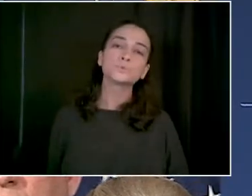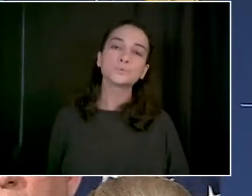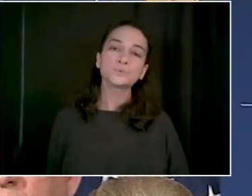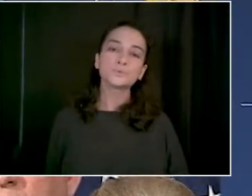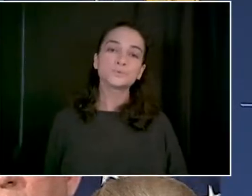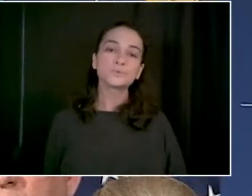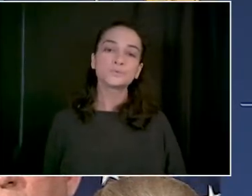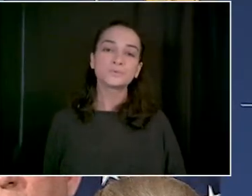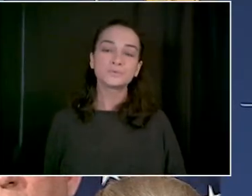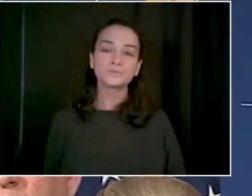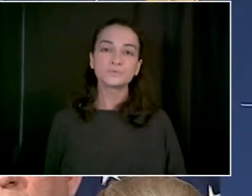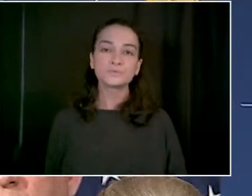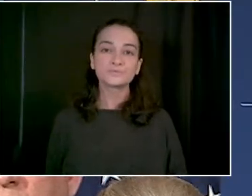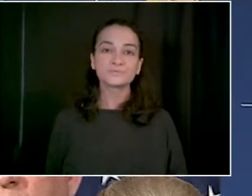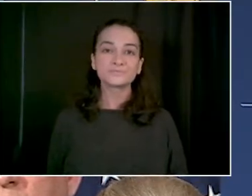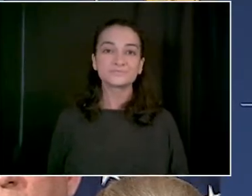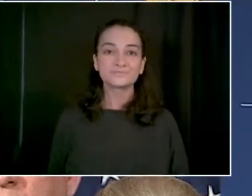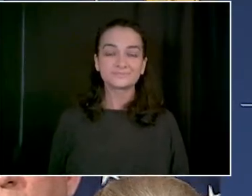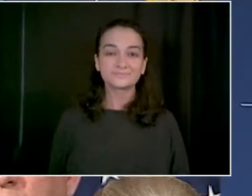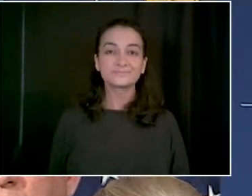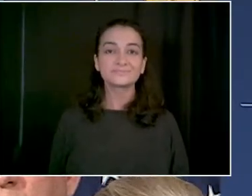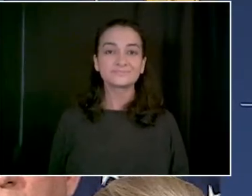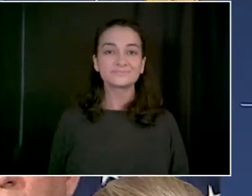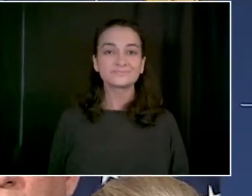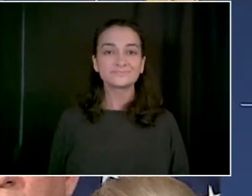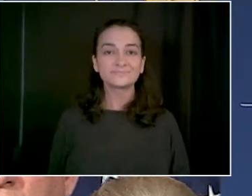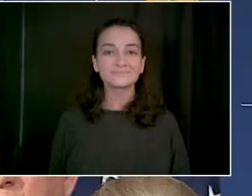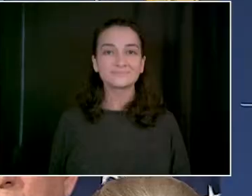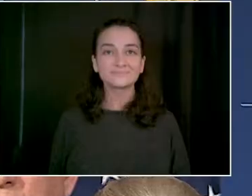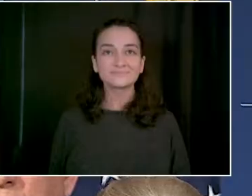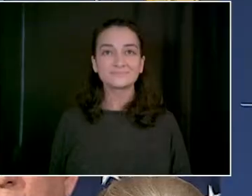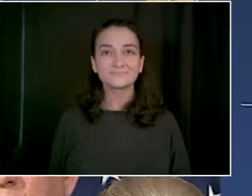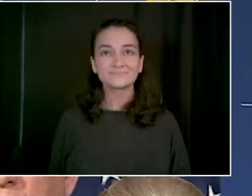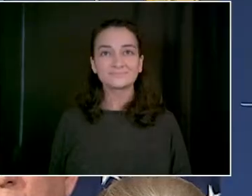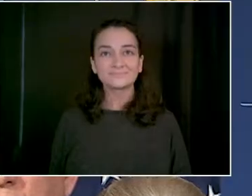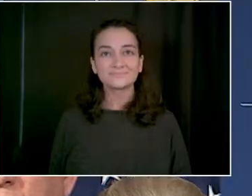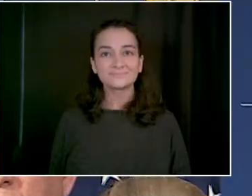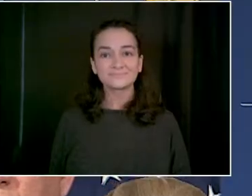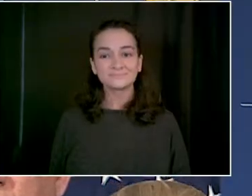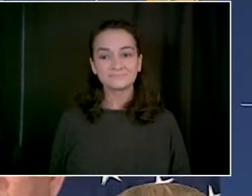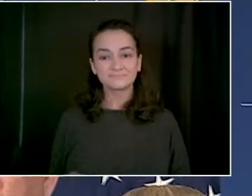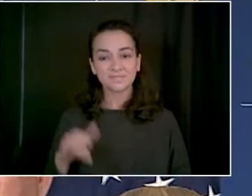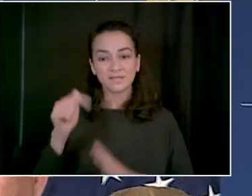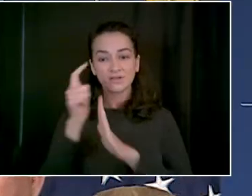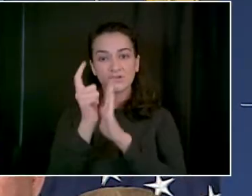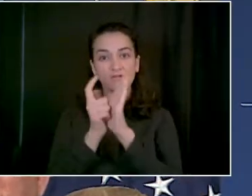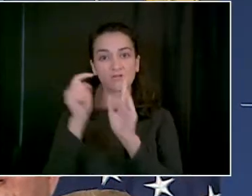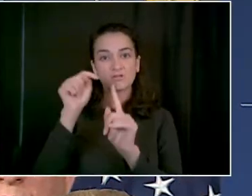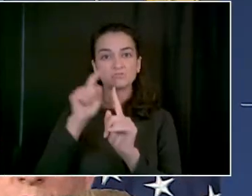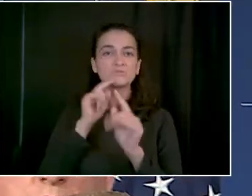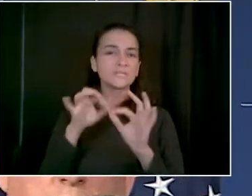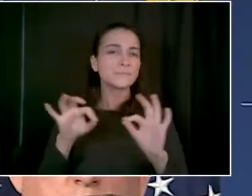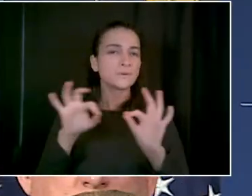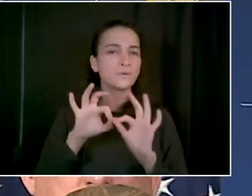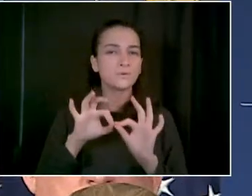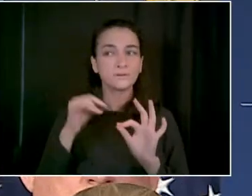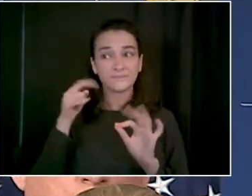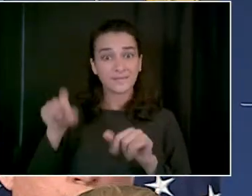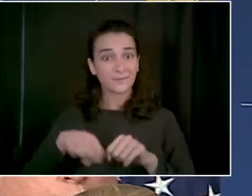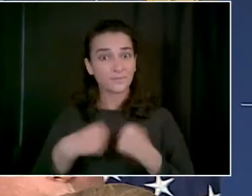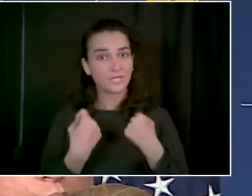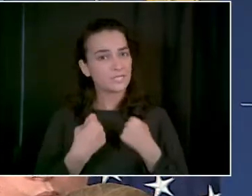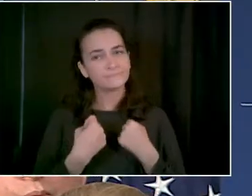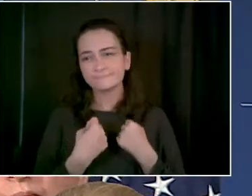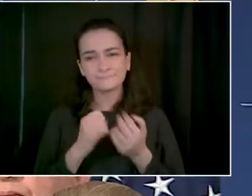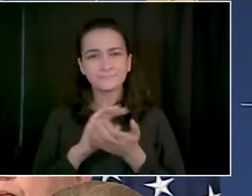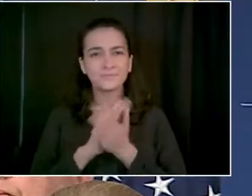allow them to carry out those dangerous actions that they carried out in other countries. They're not happening here. So why don't we take a few questions